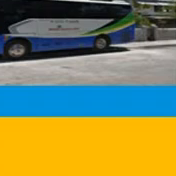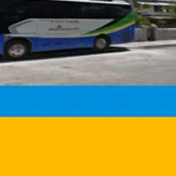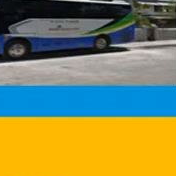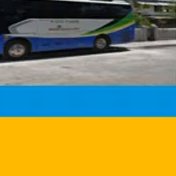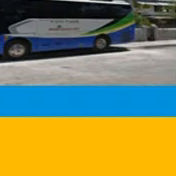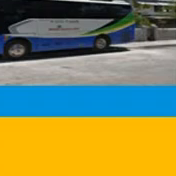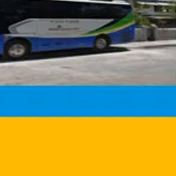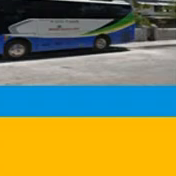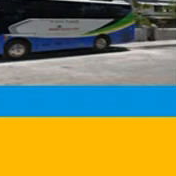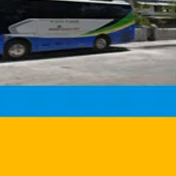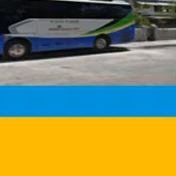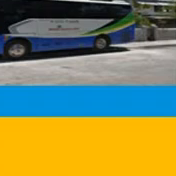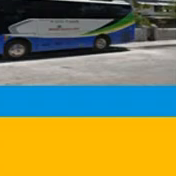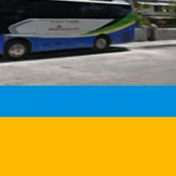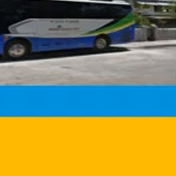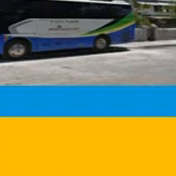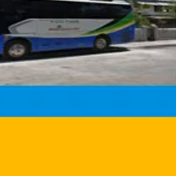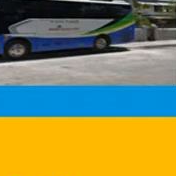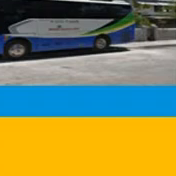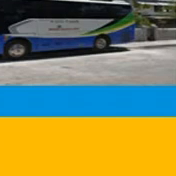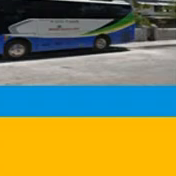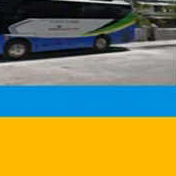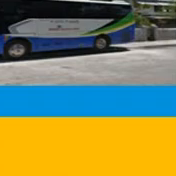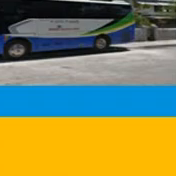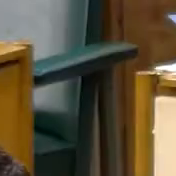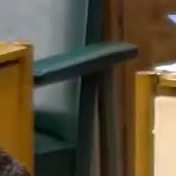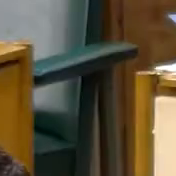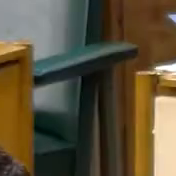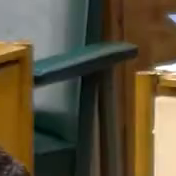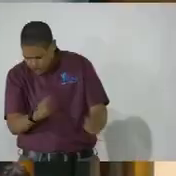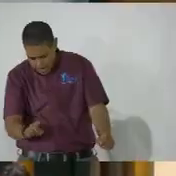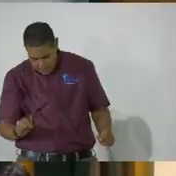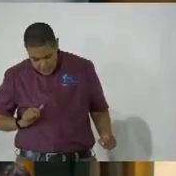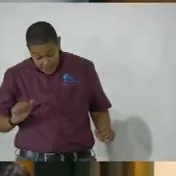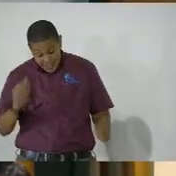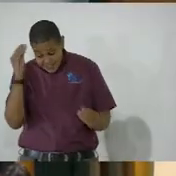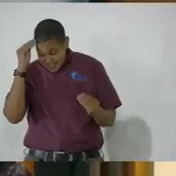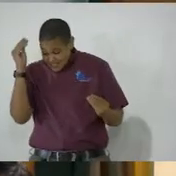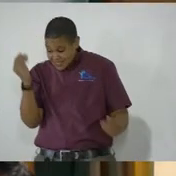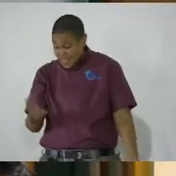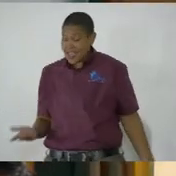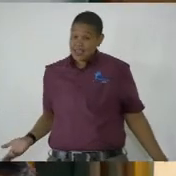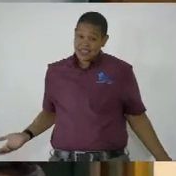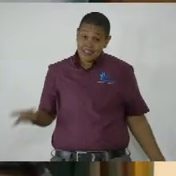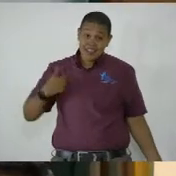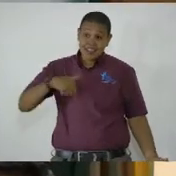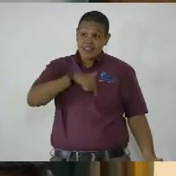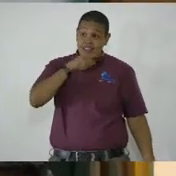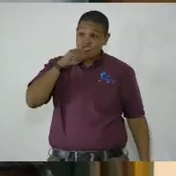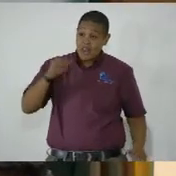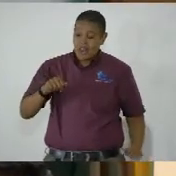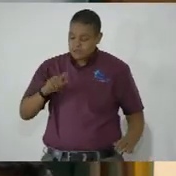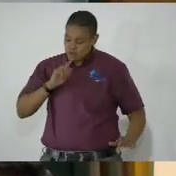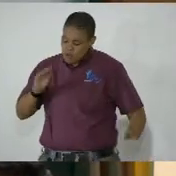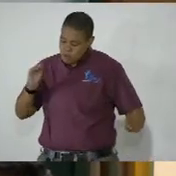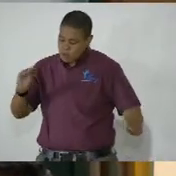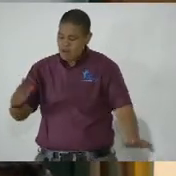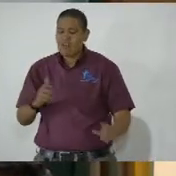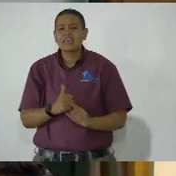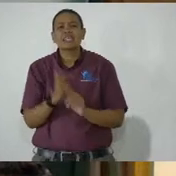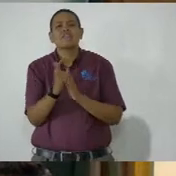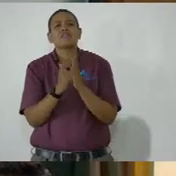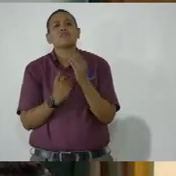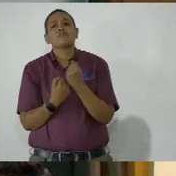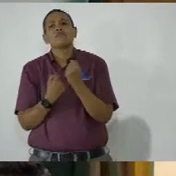they are entitled to proper legal representation. I can say, Madam Speaker, that we have been able to provide legal